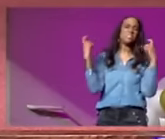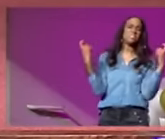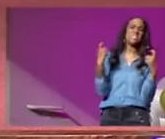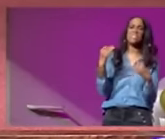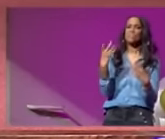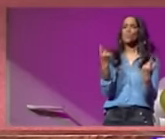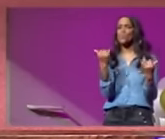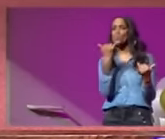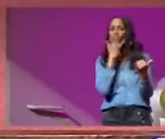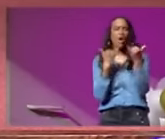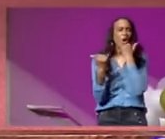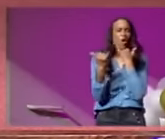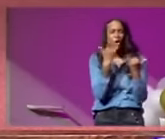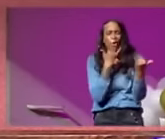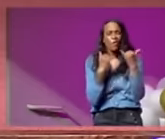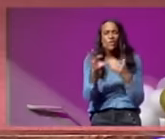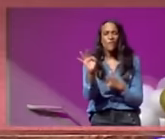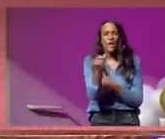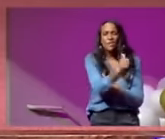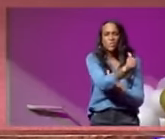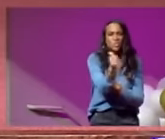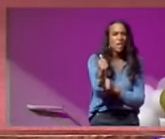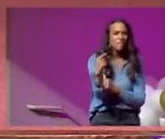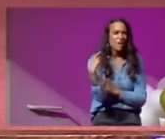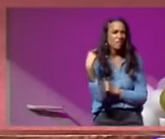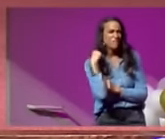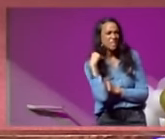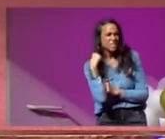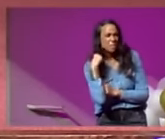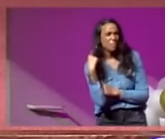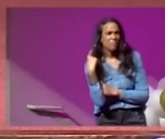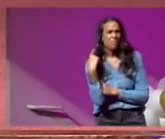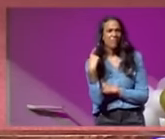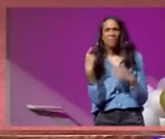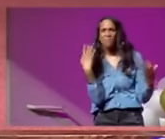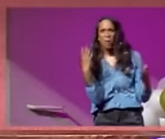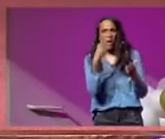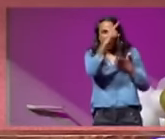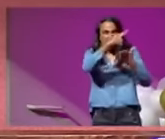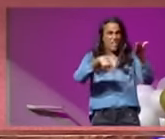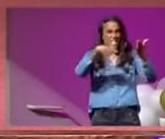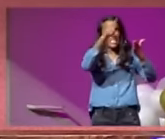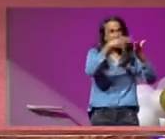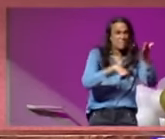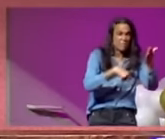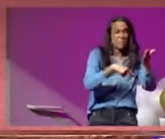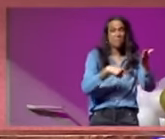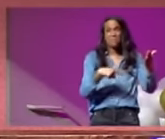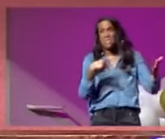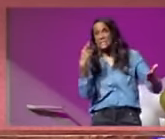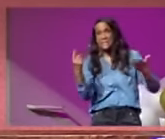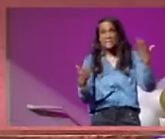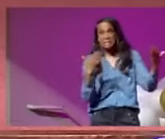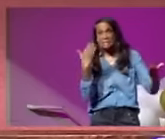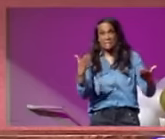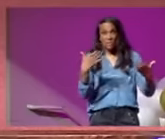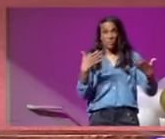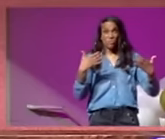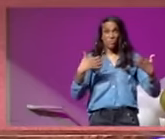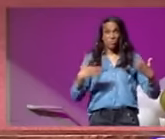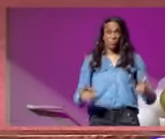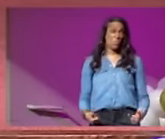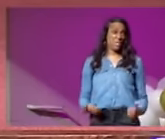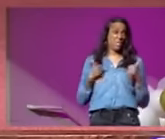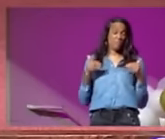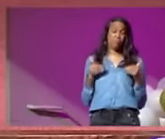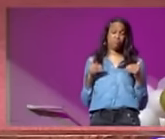in. When you find yourself victimized by environmental racism, that sin we live in. When